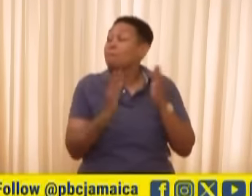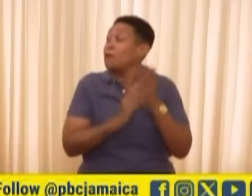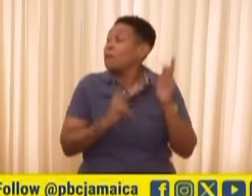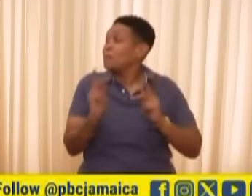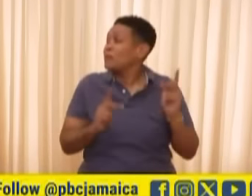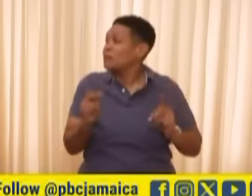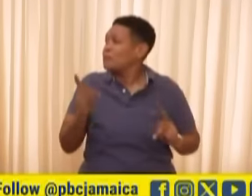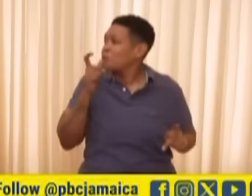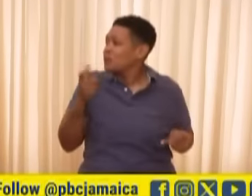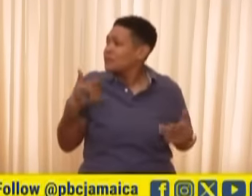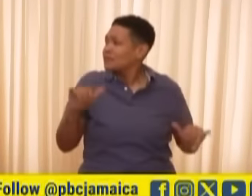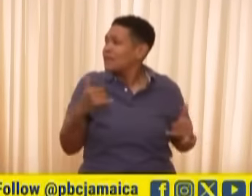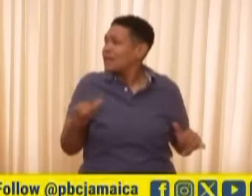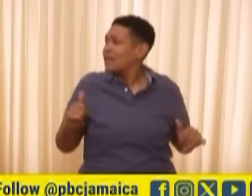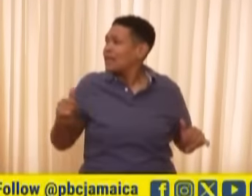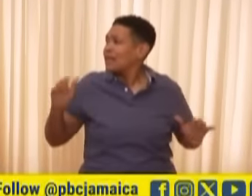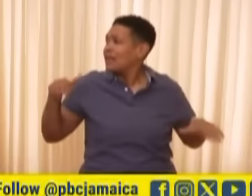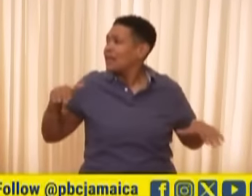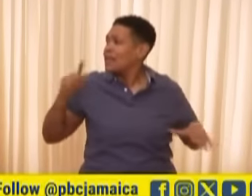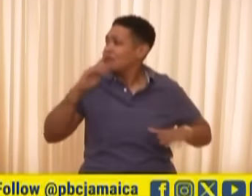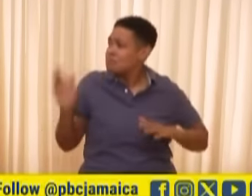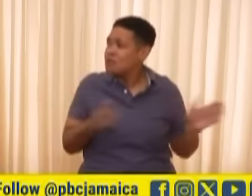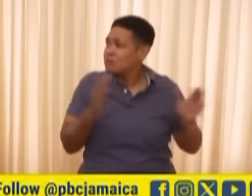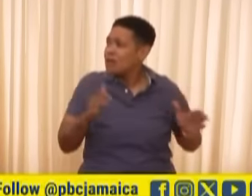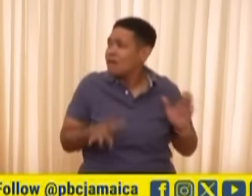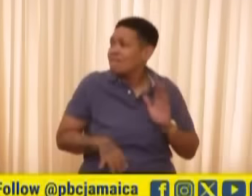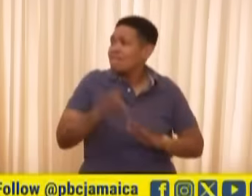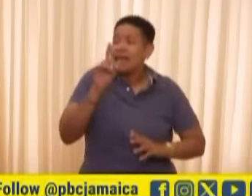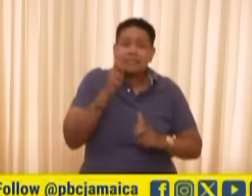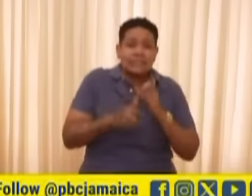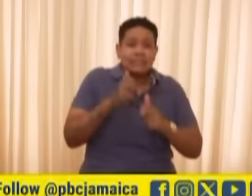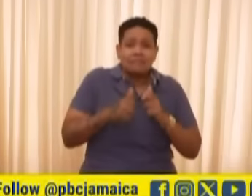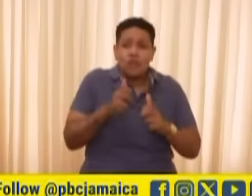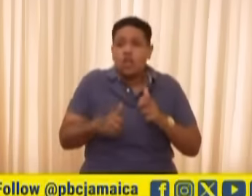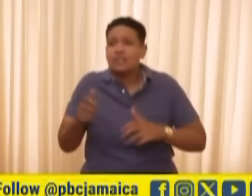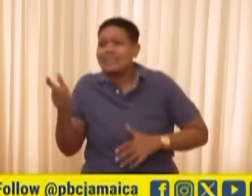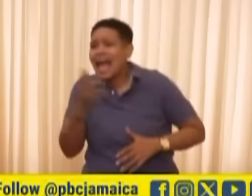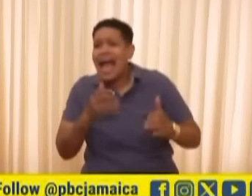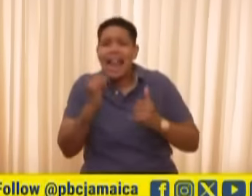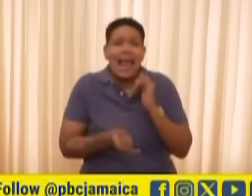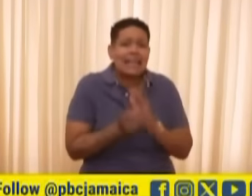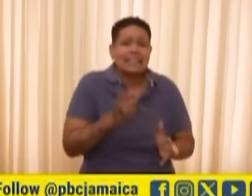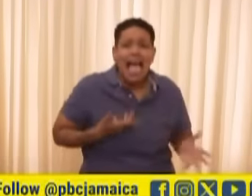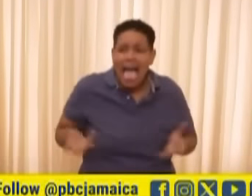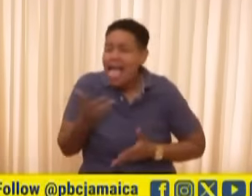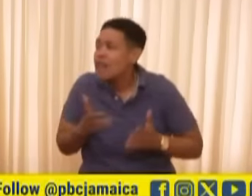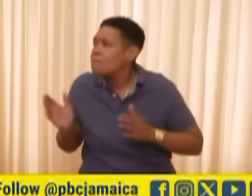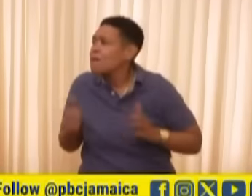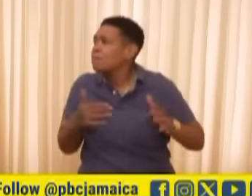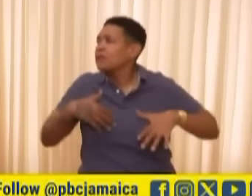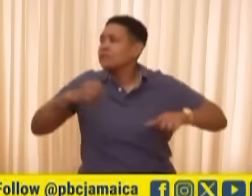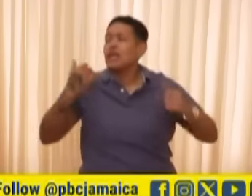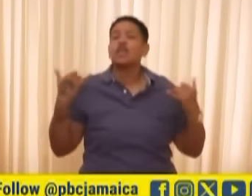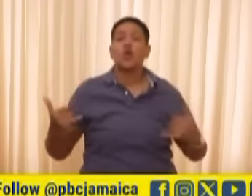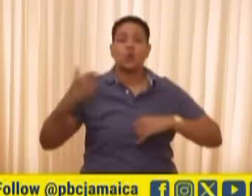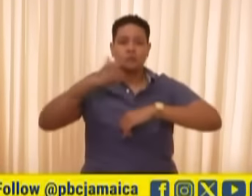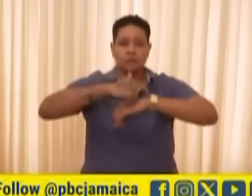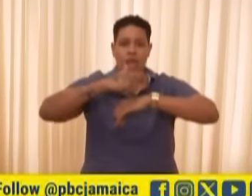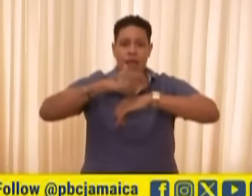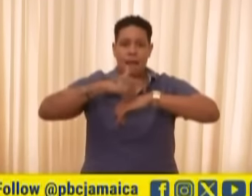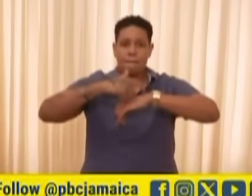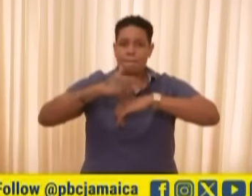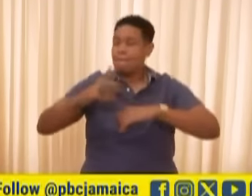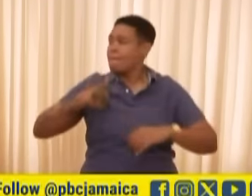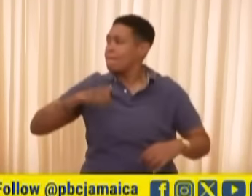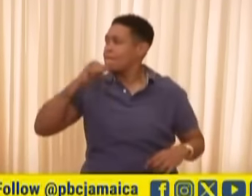who still have not been prepared and are finding it now difficult at the last moment. So I'm going to take this platform.